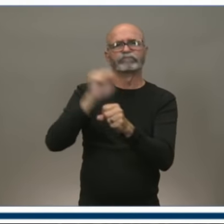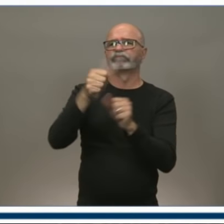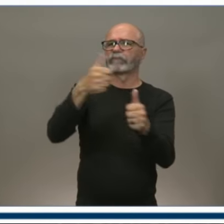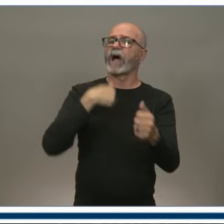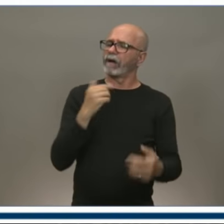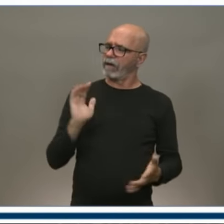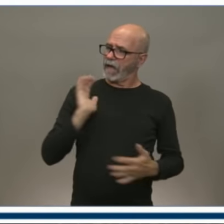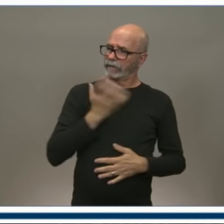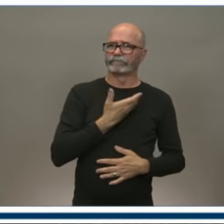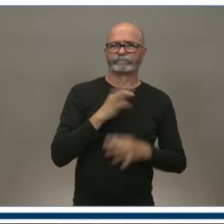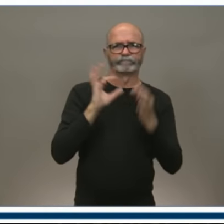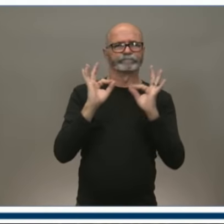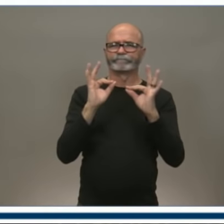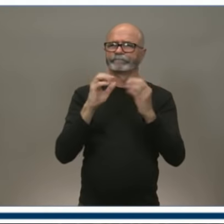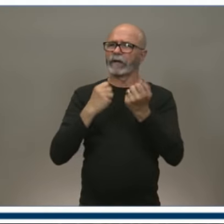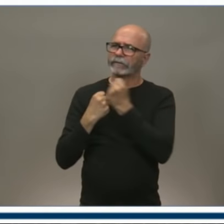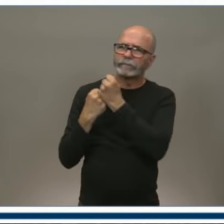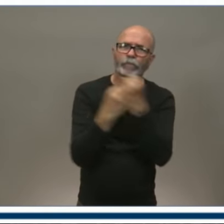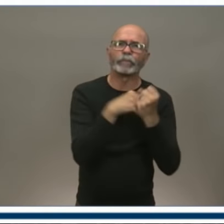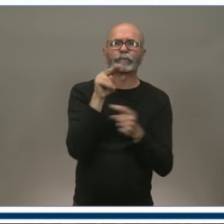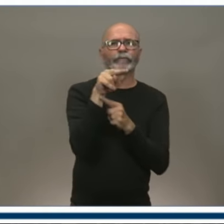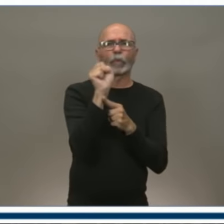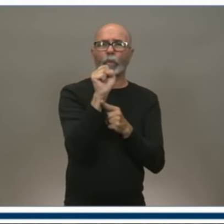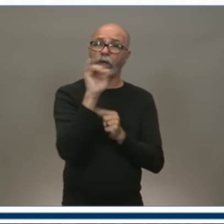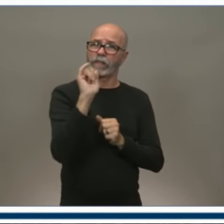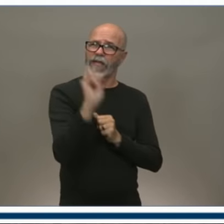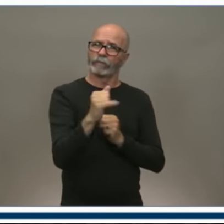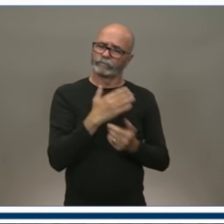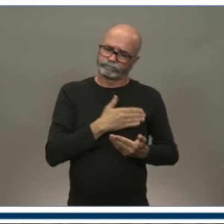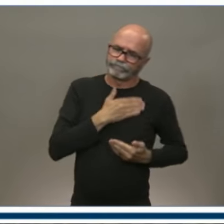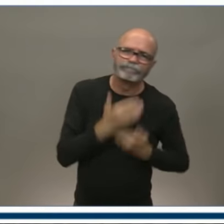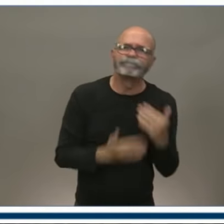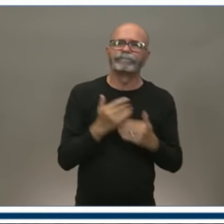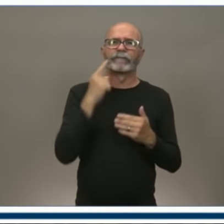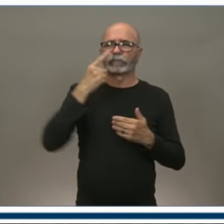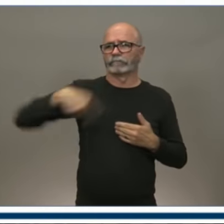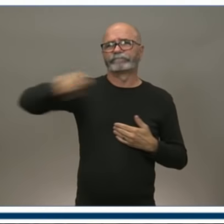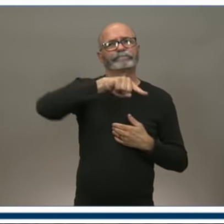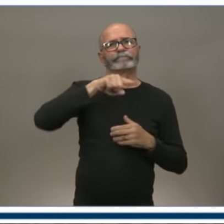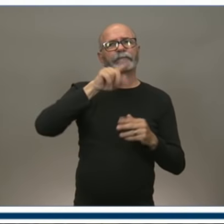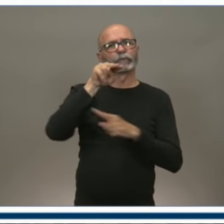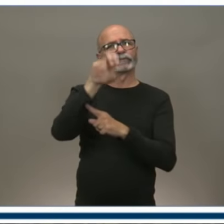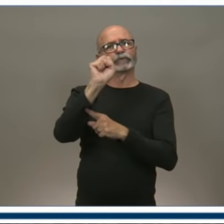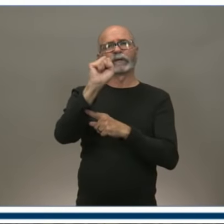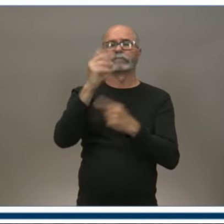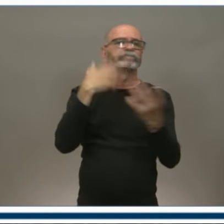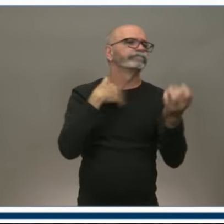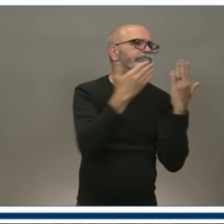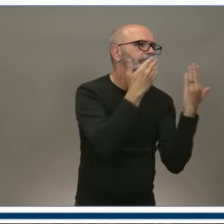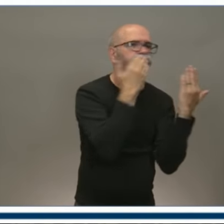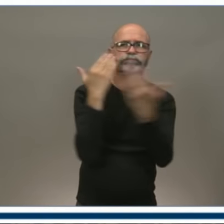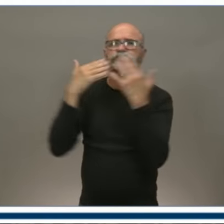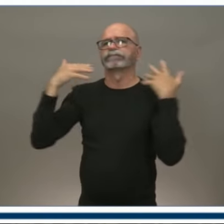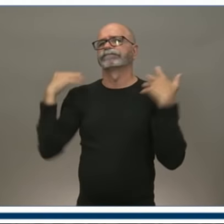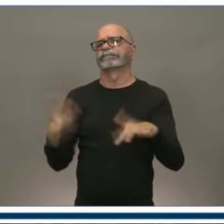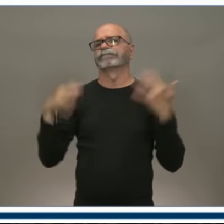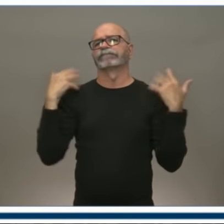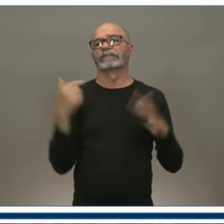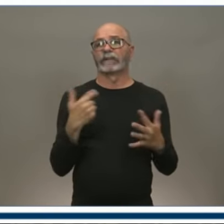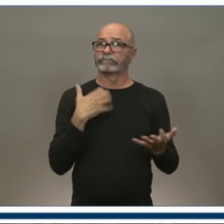from Nova Scotians and the kindness I've received from them, and quite frankly, the thanks. And I want to thank